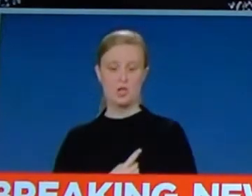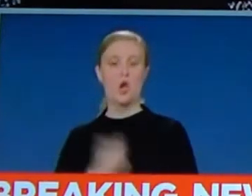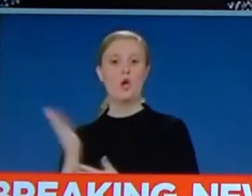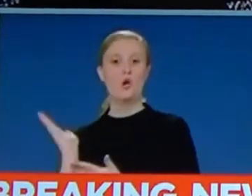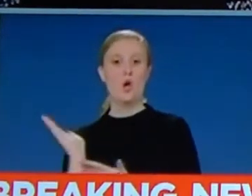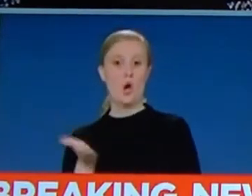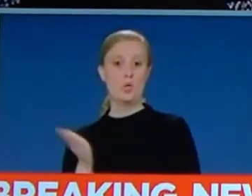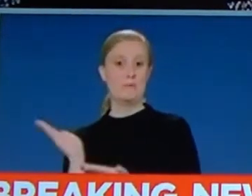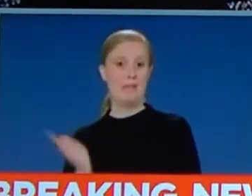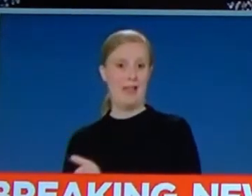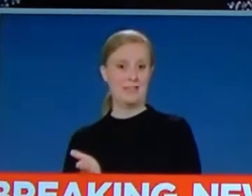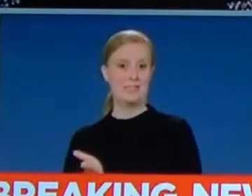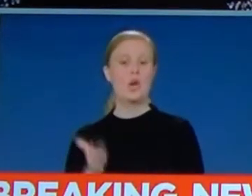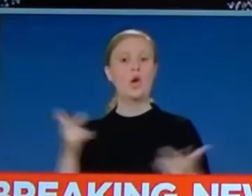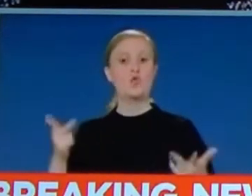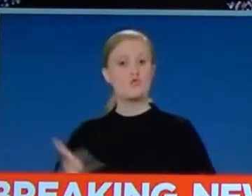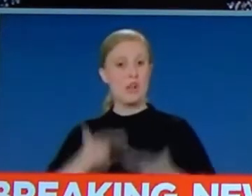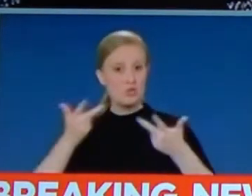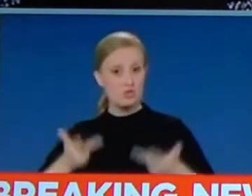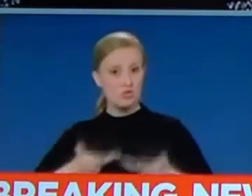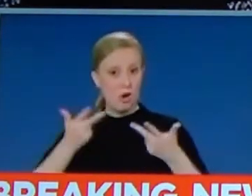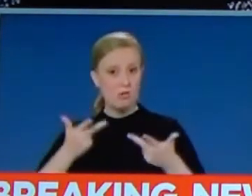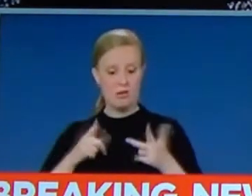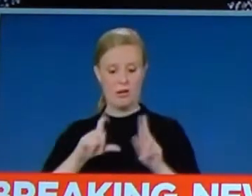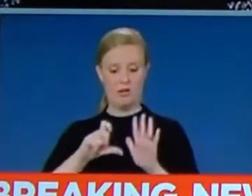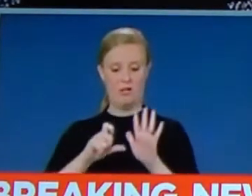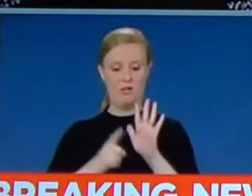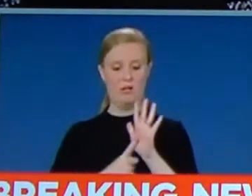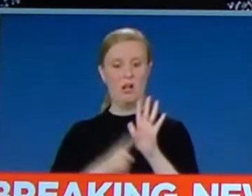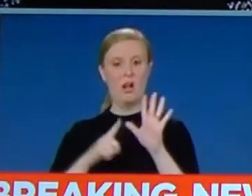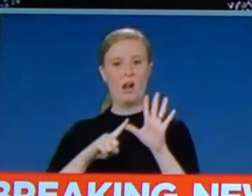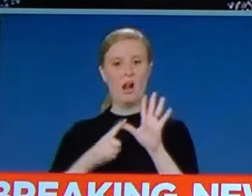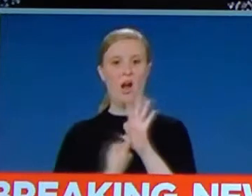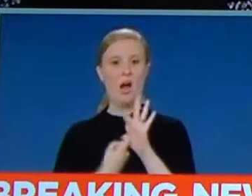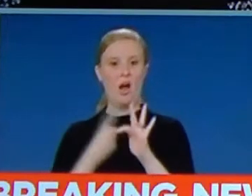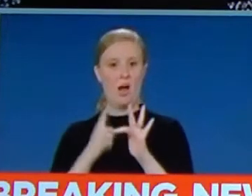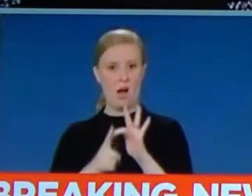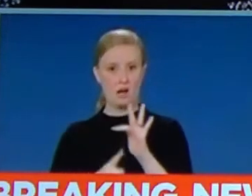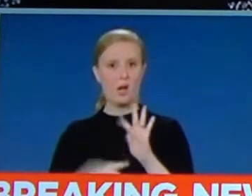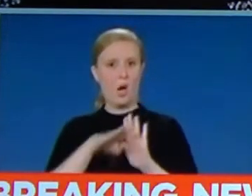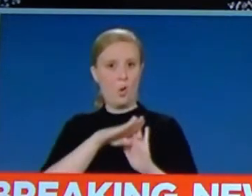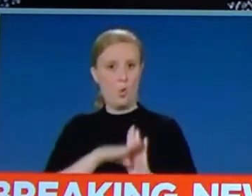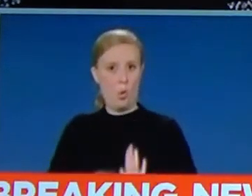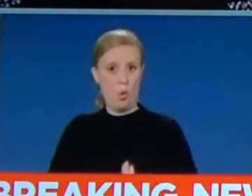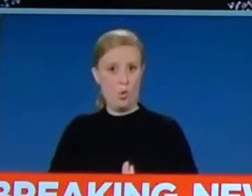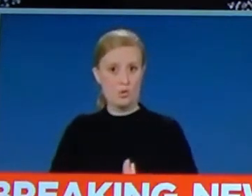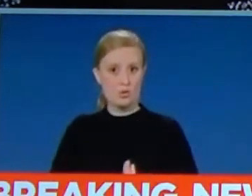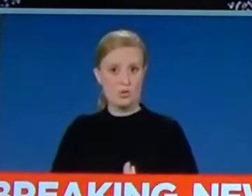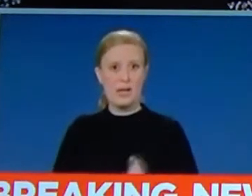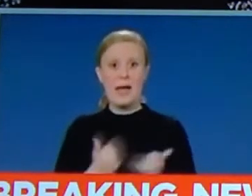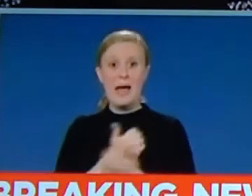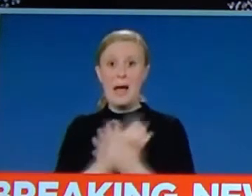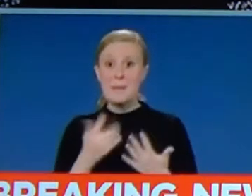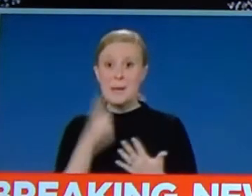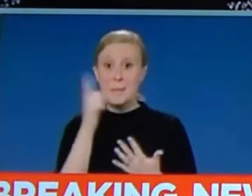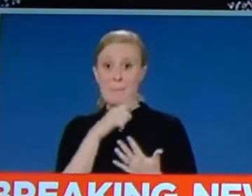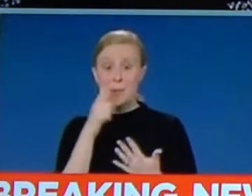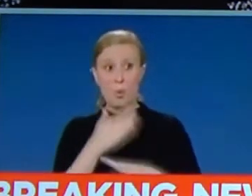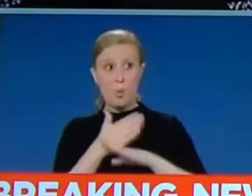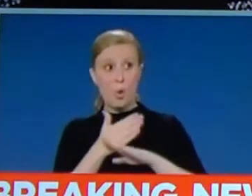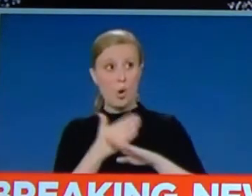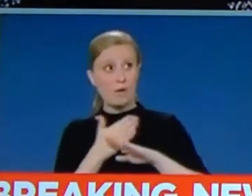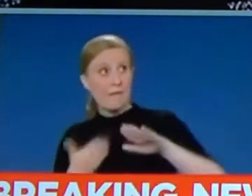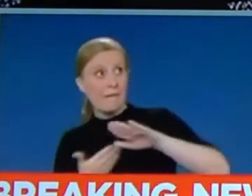that's only 3 of 121, they cover about 2 million workers. These have been applications by agreement between